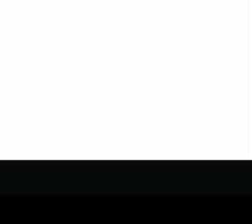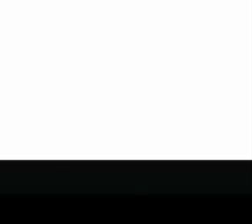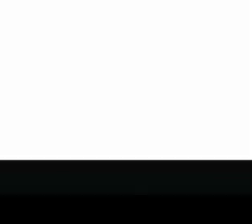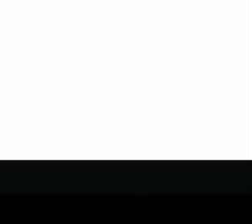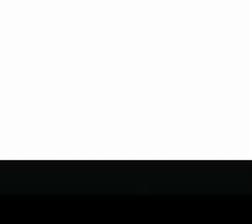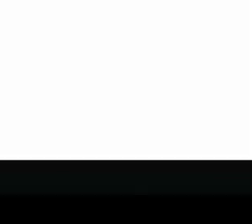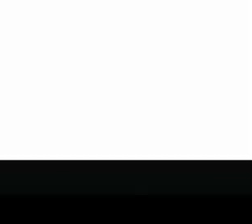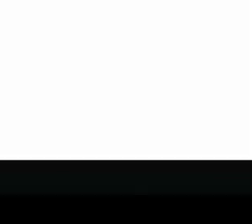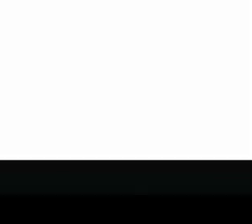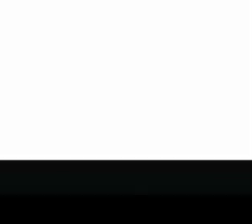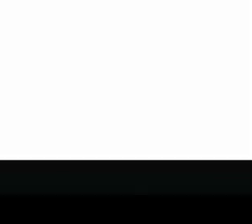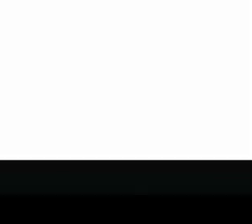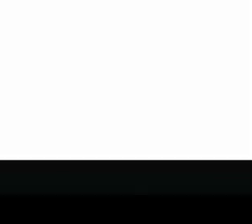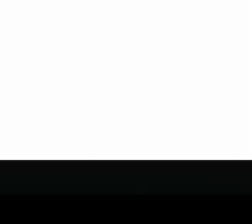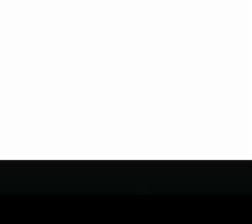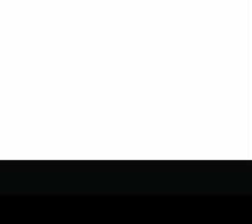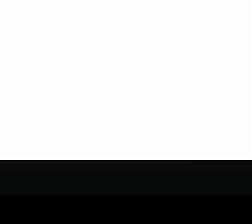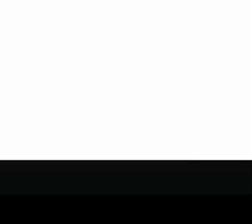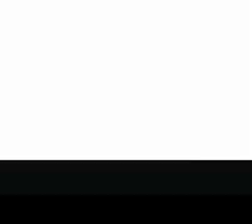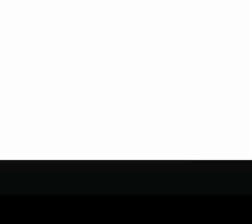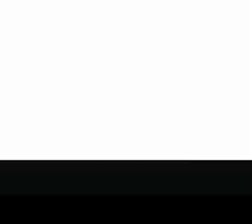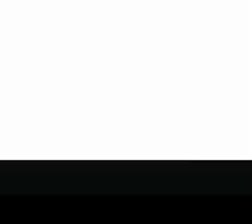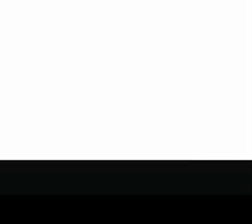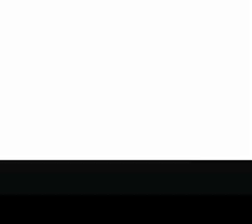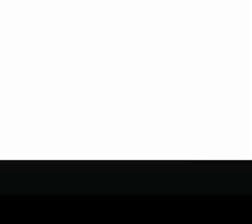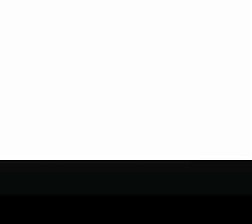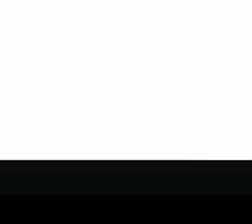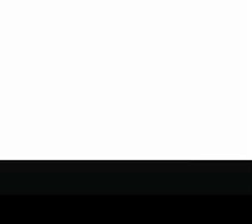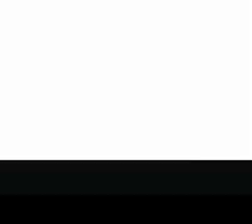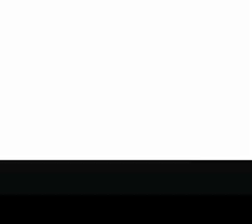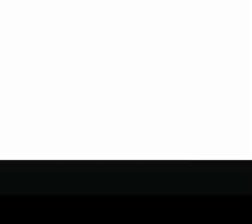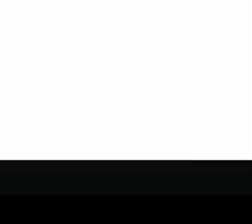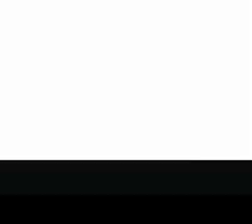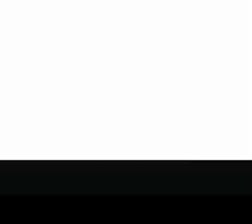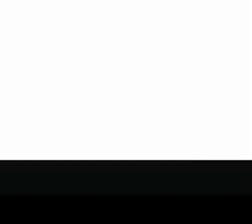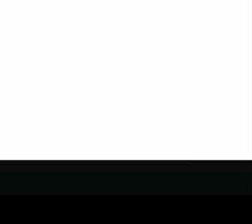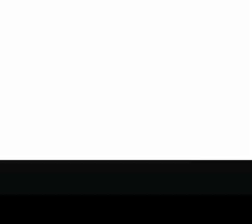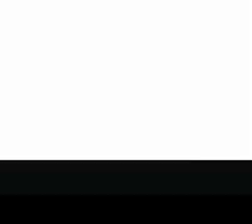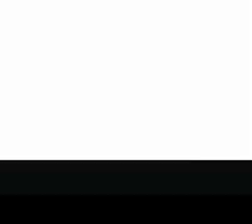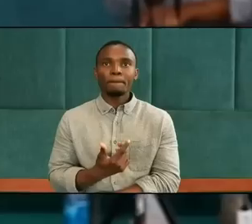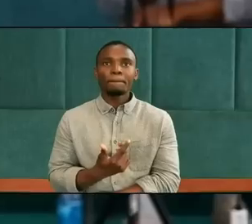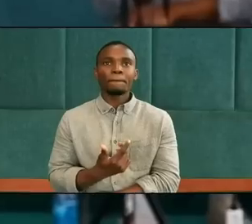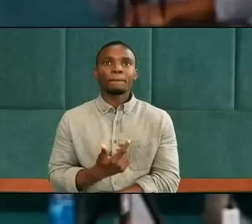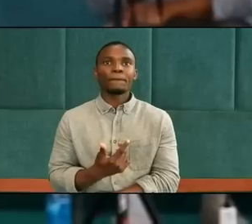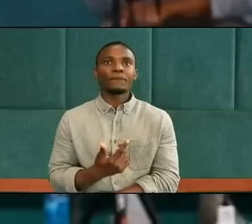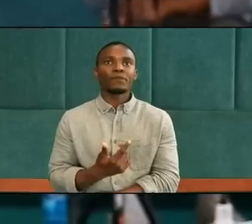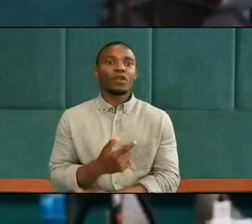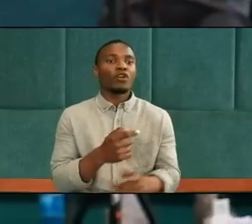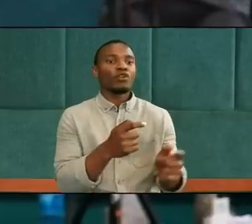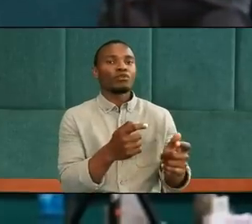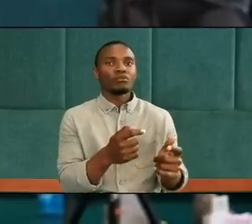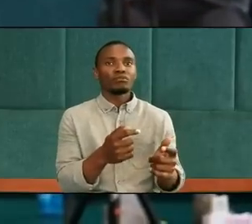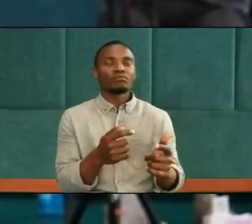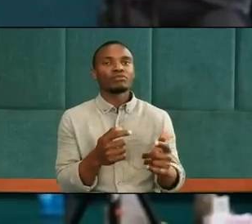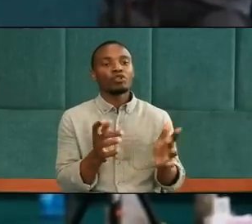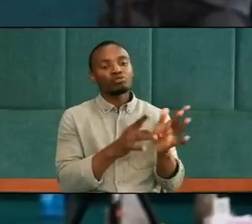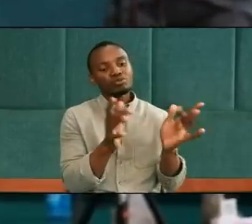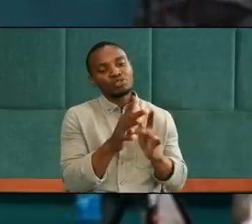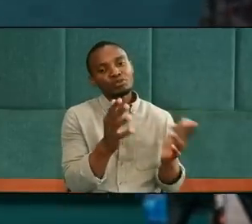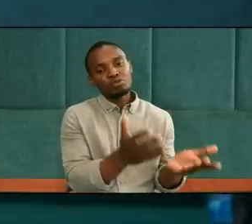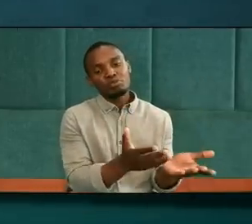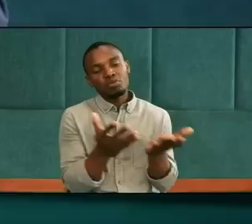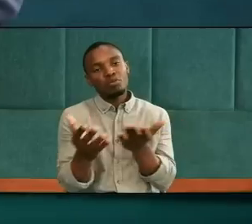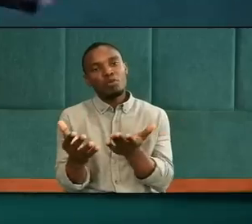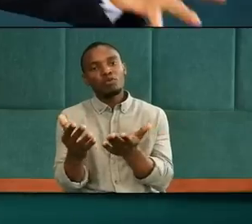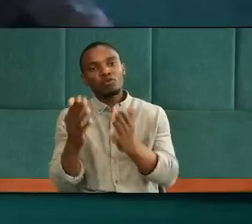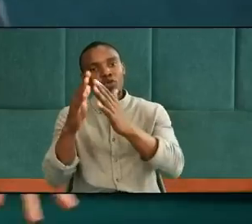after the trial of Jesus. Come on, you know the text, right? This is the trial of Jesus. They took him from Mount Olivet. They carried him to Caiaphas'